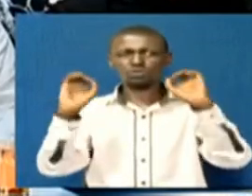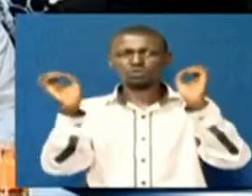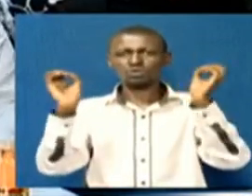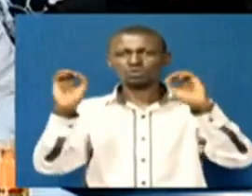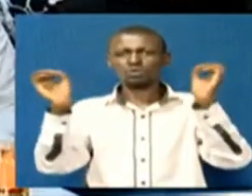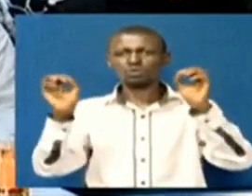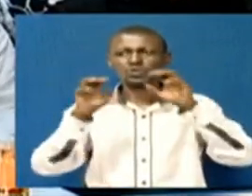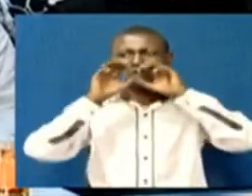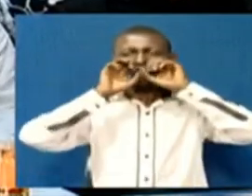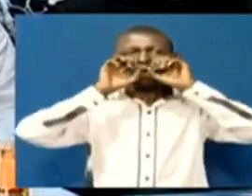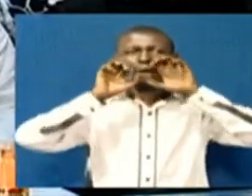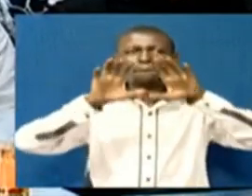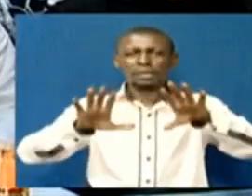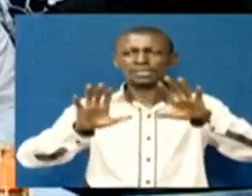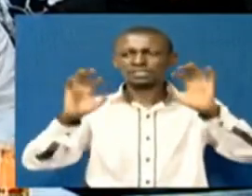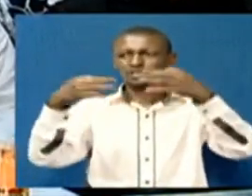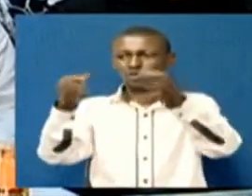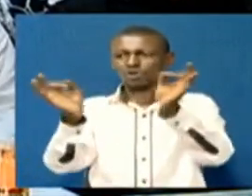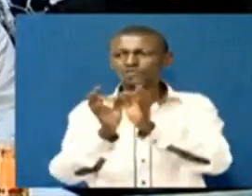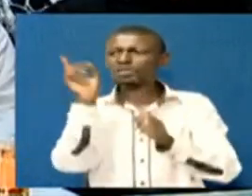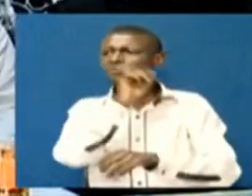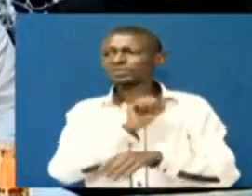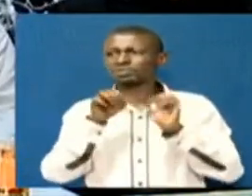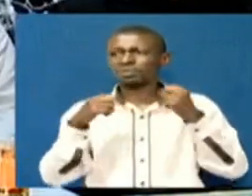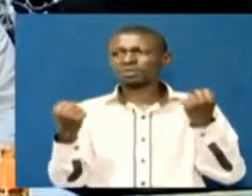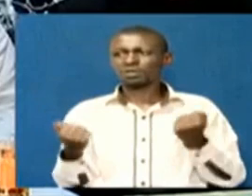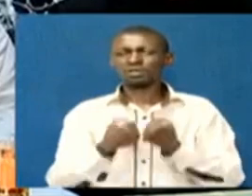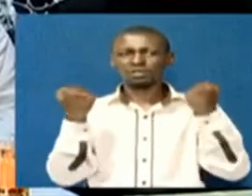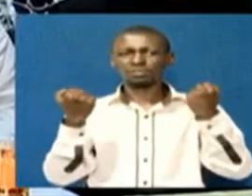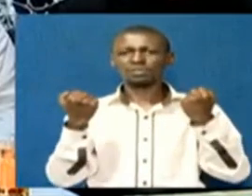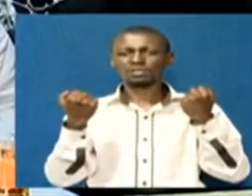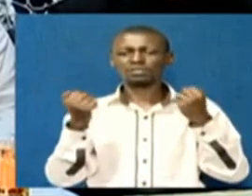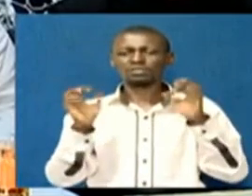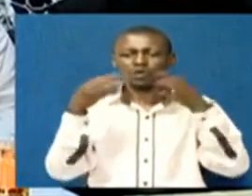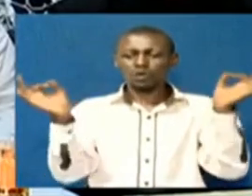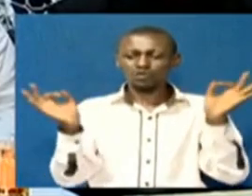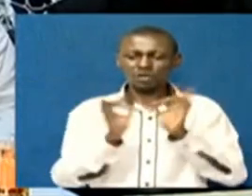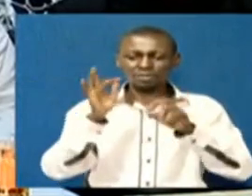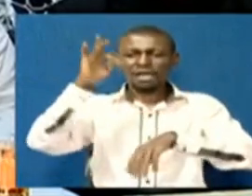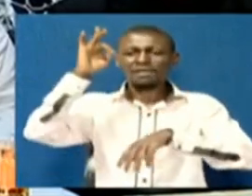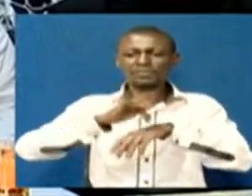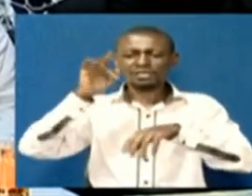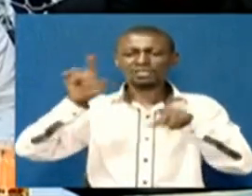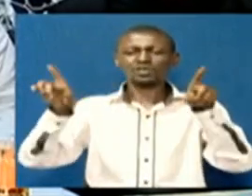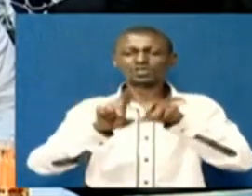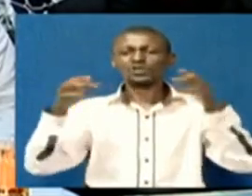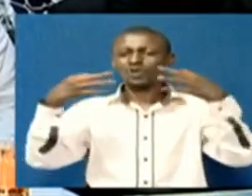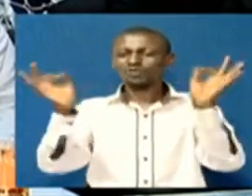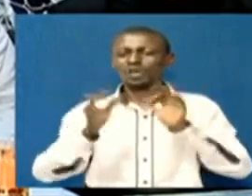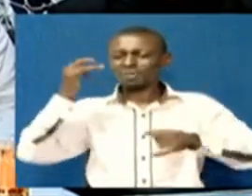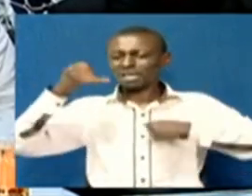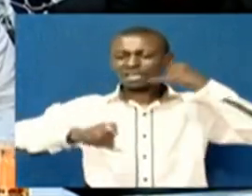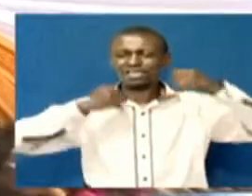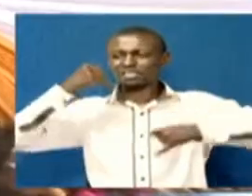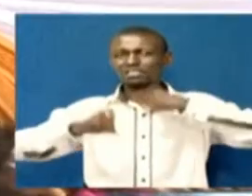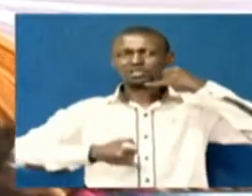They are a blessing to the family. They can be passed on to the family, and the family can enjoy it.